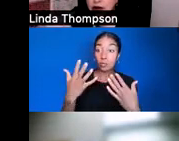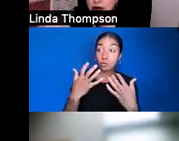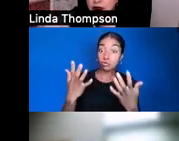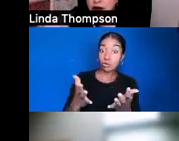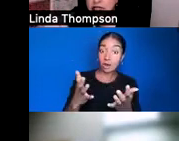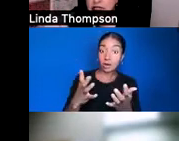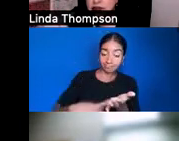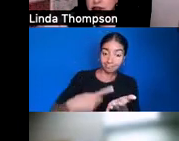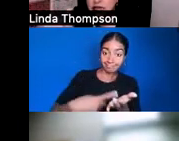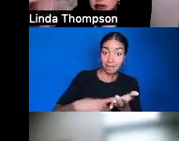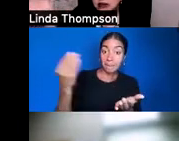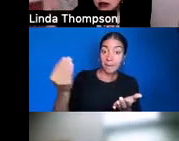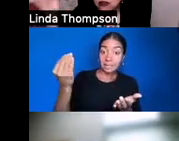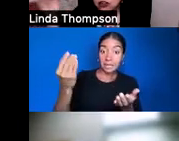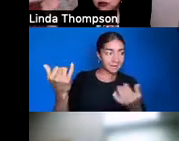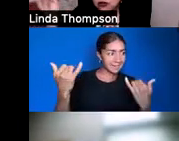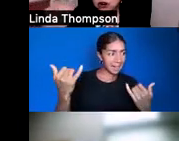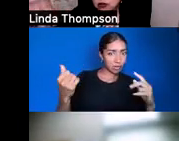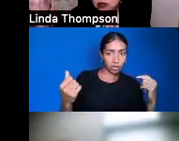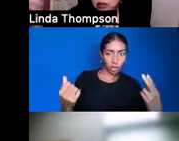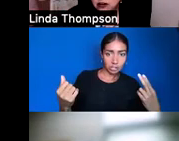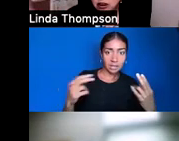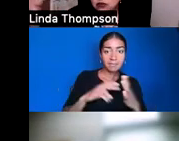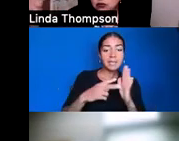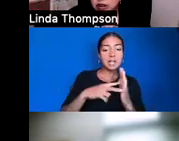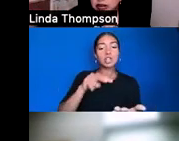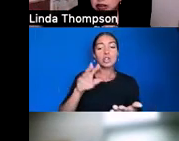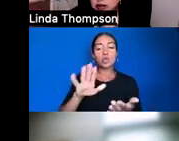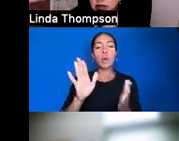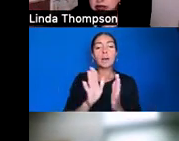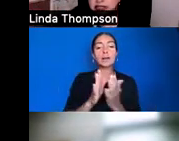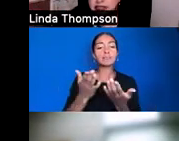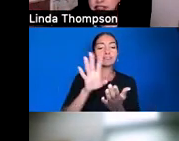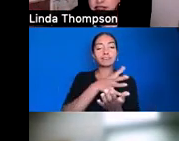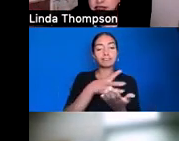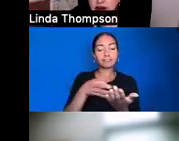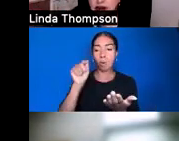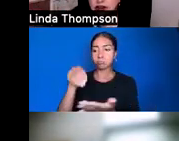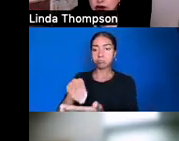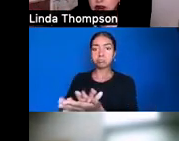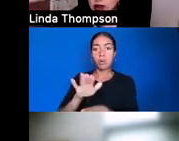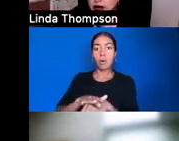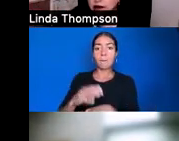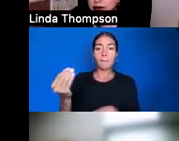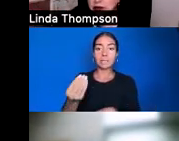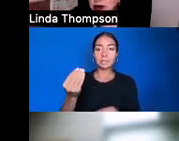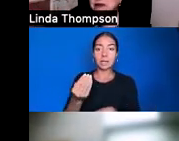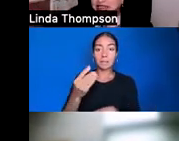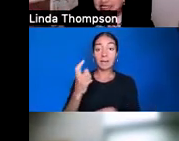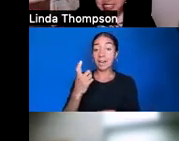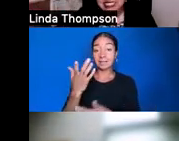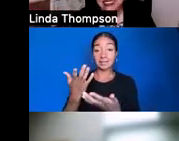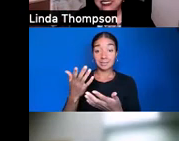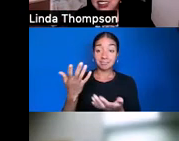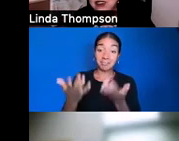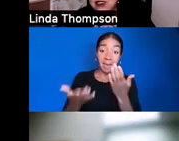but here we are and it's Thursday, flip through your planner and write it on Monday, because the chances are you're not going to remember on